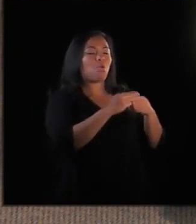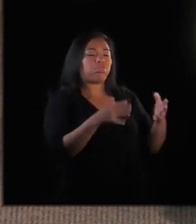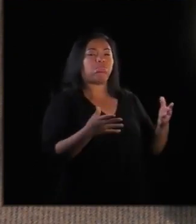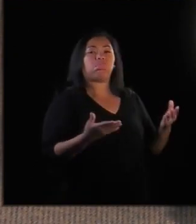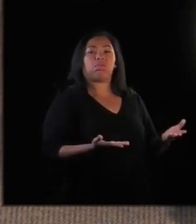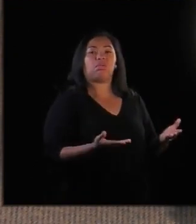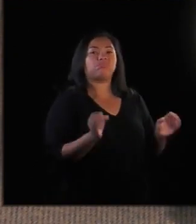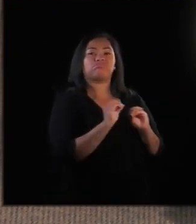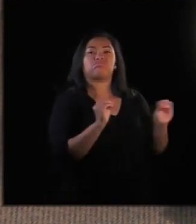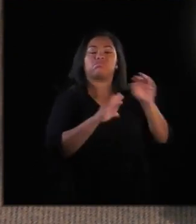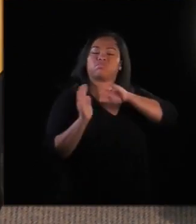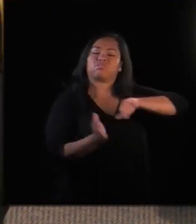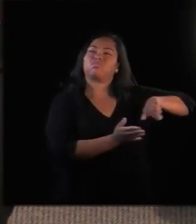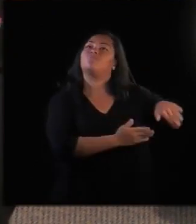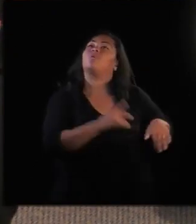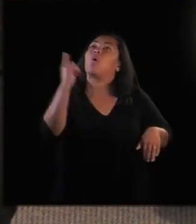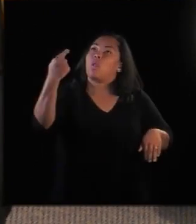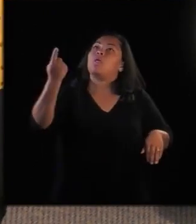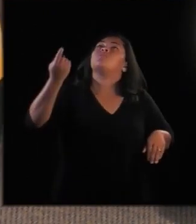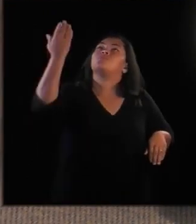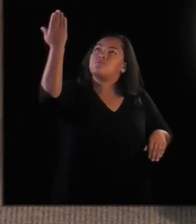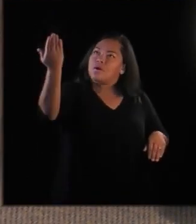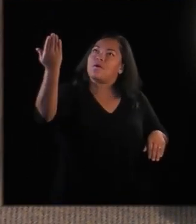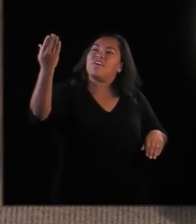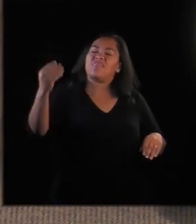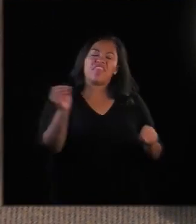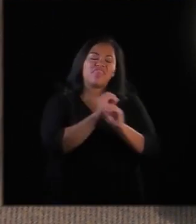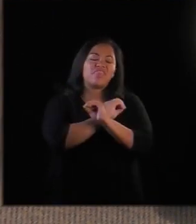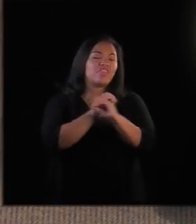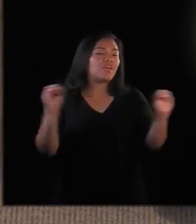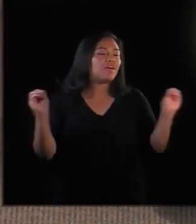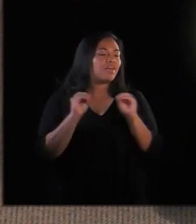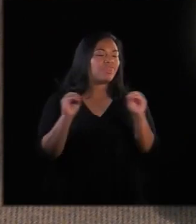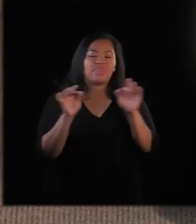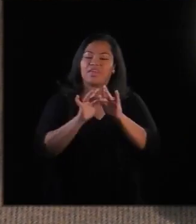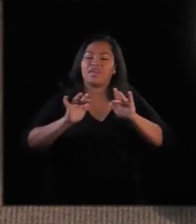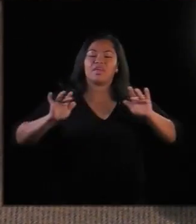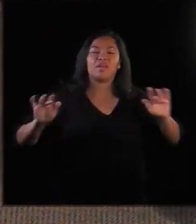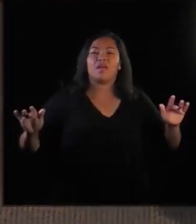nothing better than you, Lord.